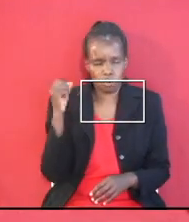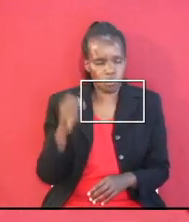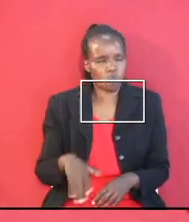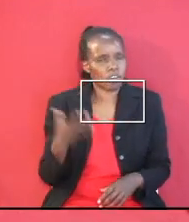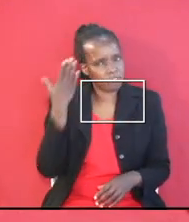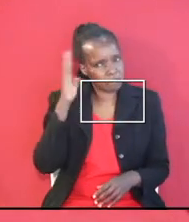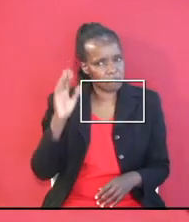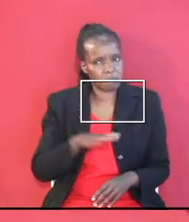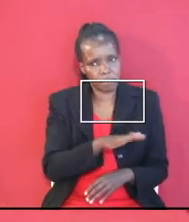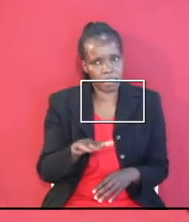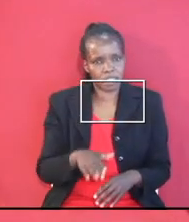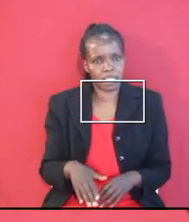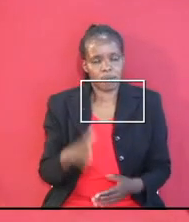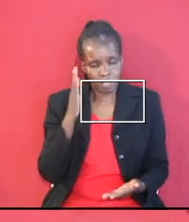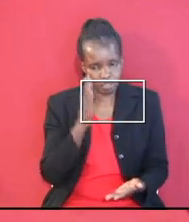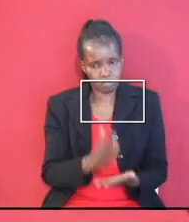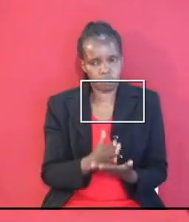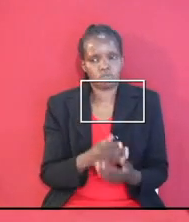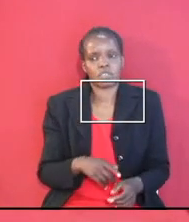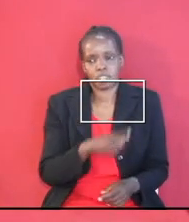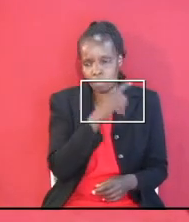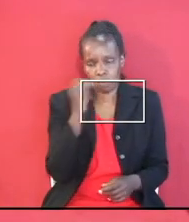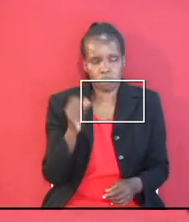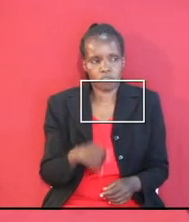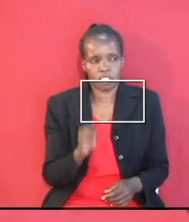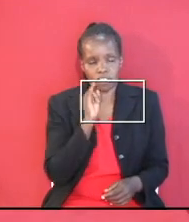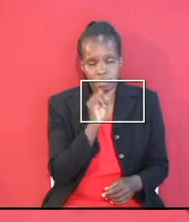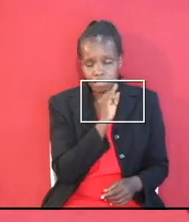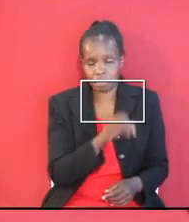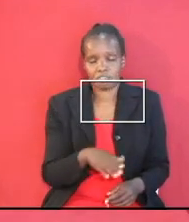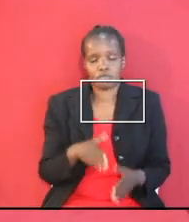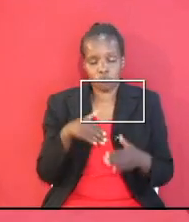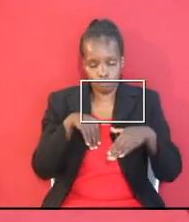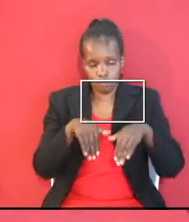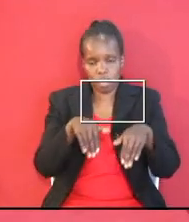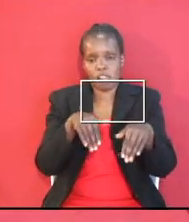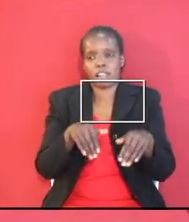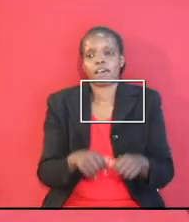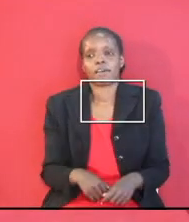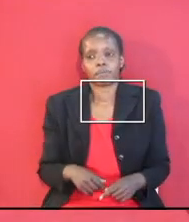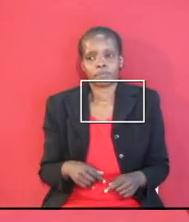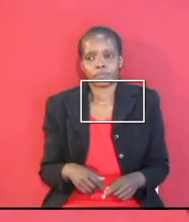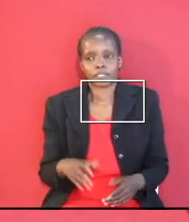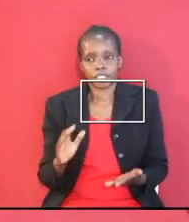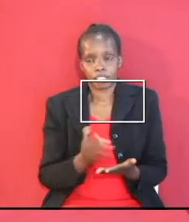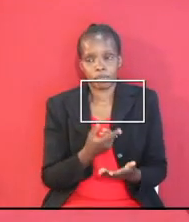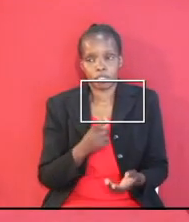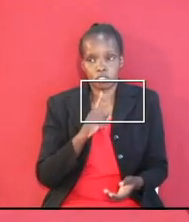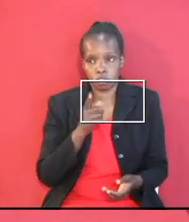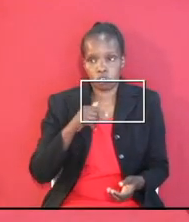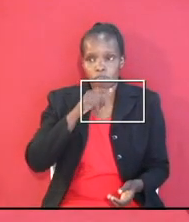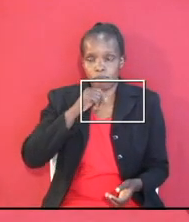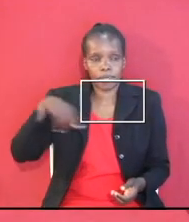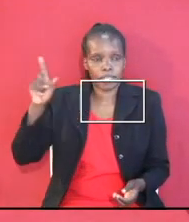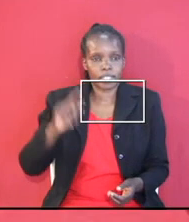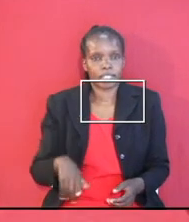know, but at your will, I will go. Instructions. By the way, somebody told me that the